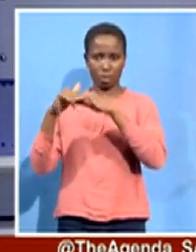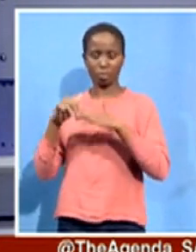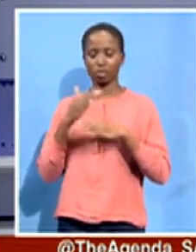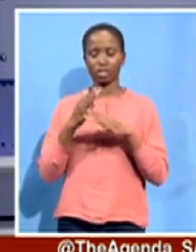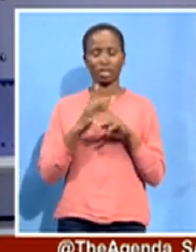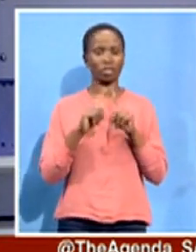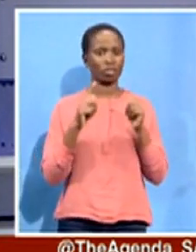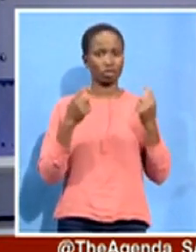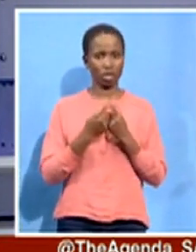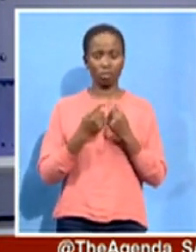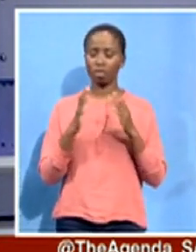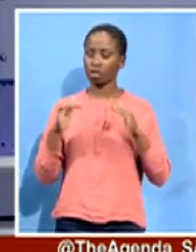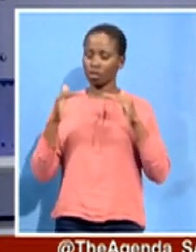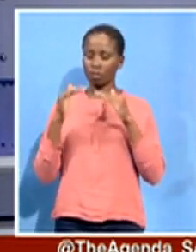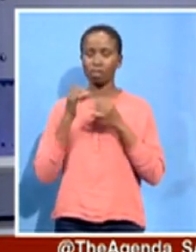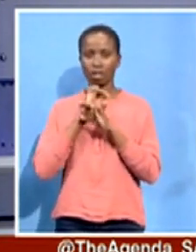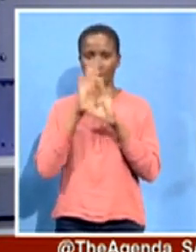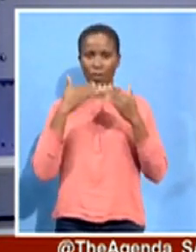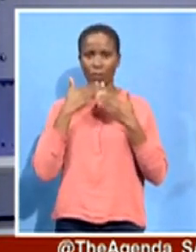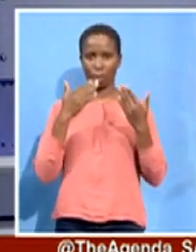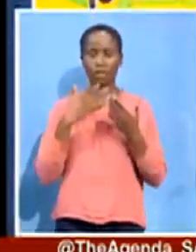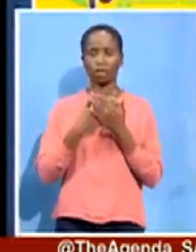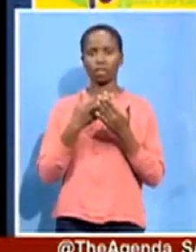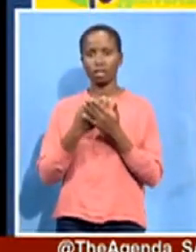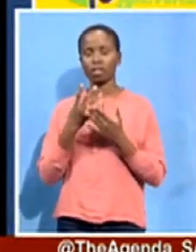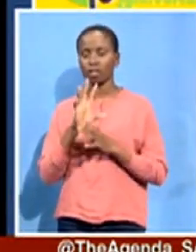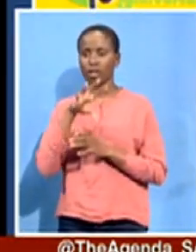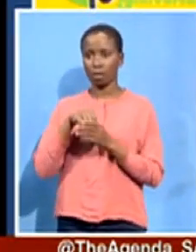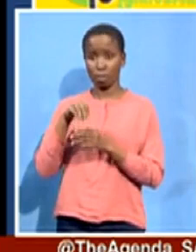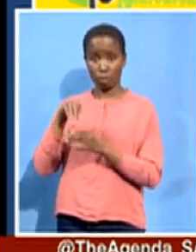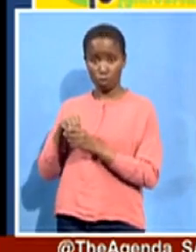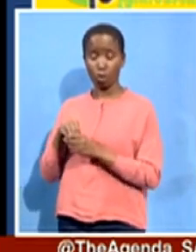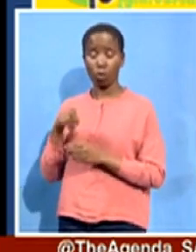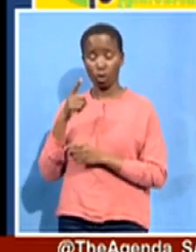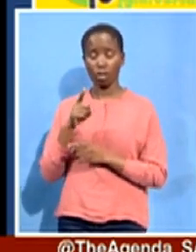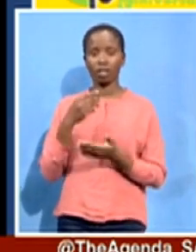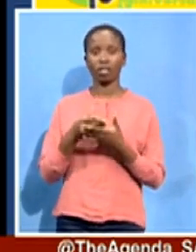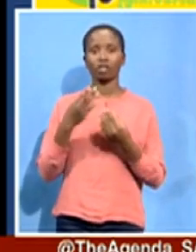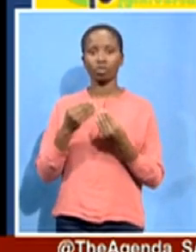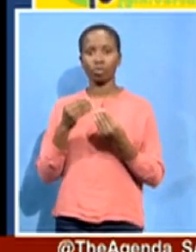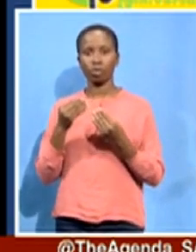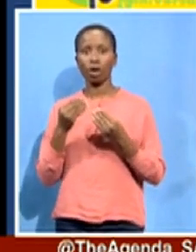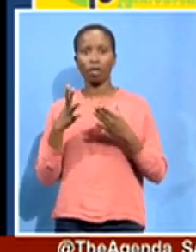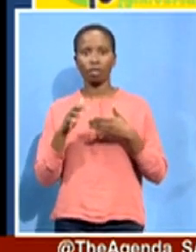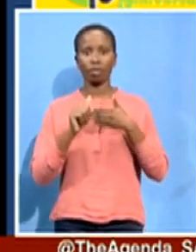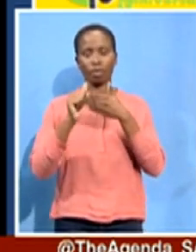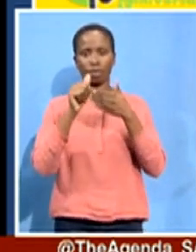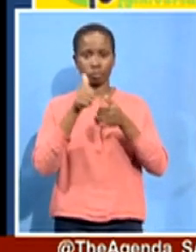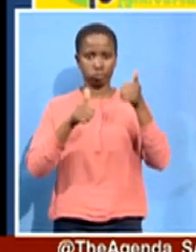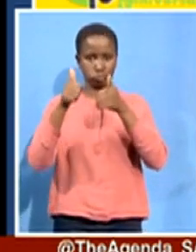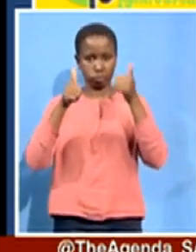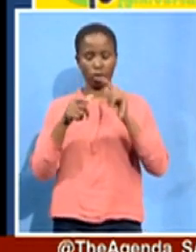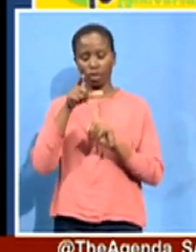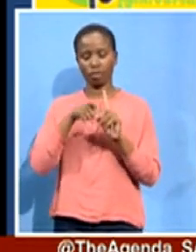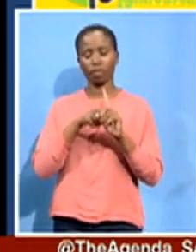leaders. Natasha Phiri is covering the story for us. We speak to her now. Natasha, I know we are awaiting the media